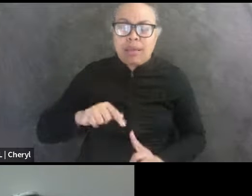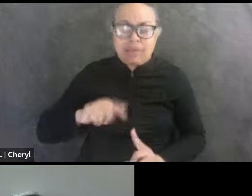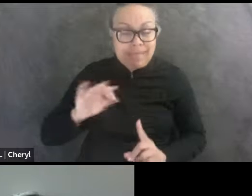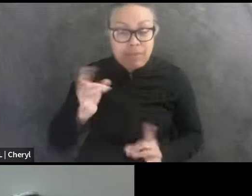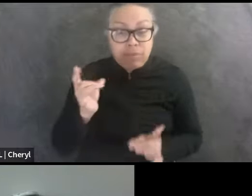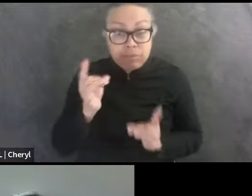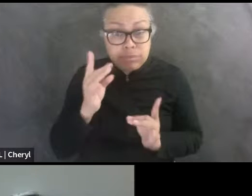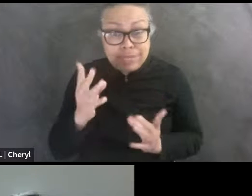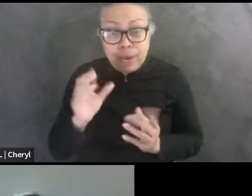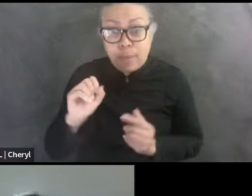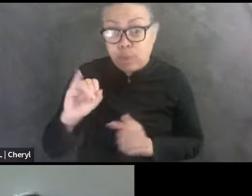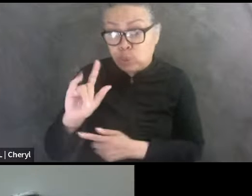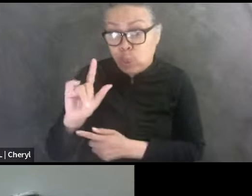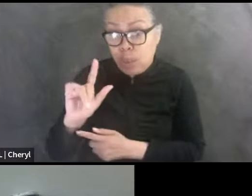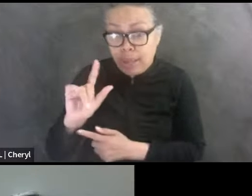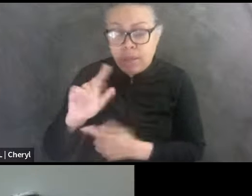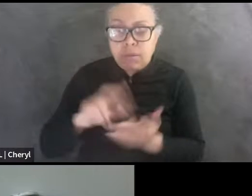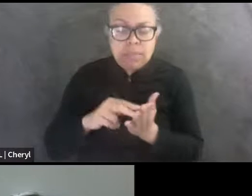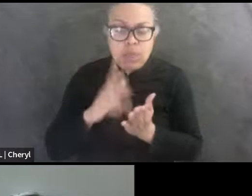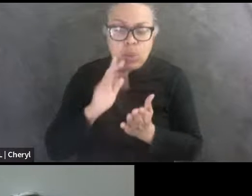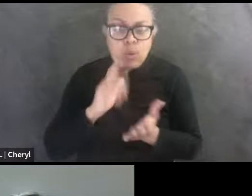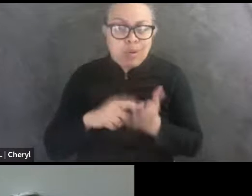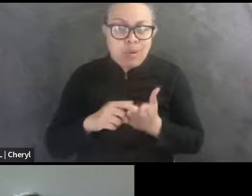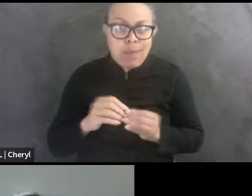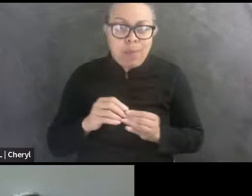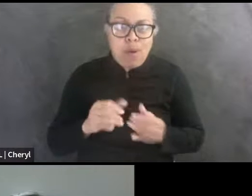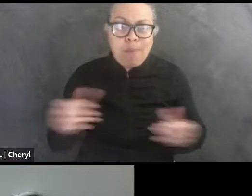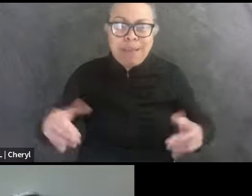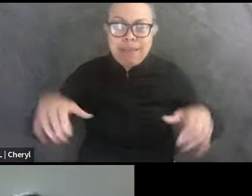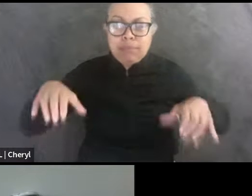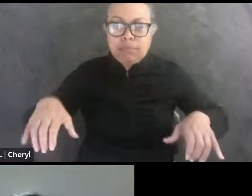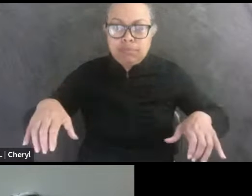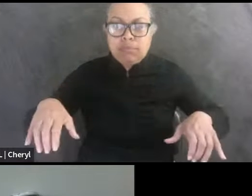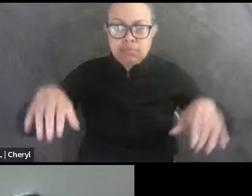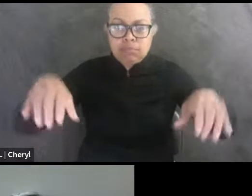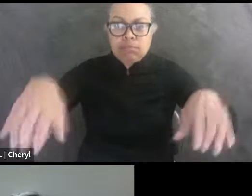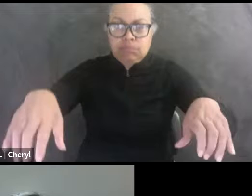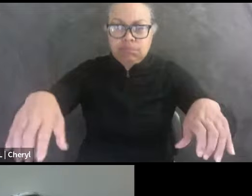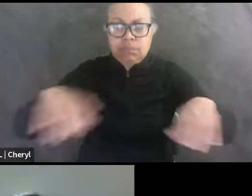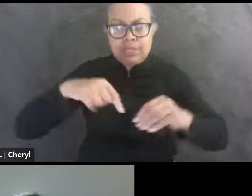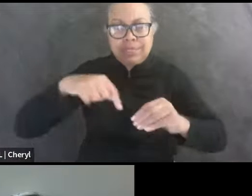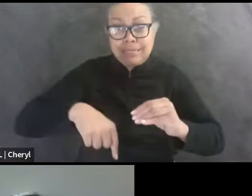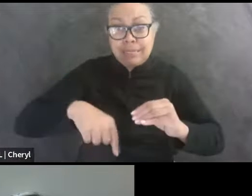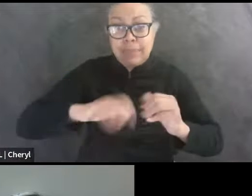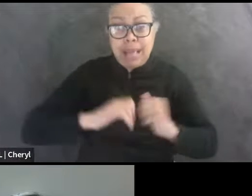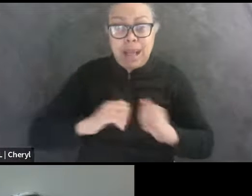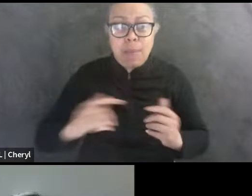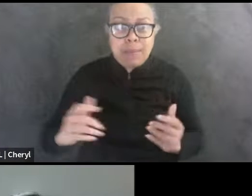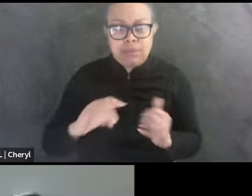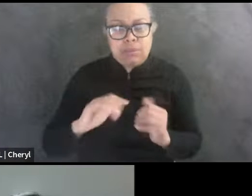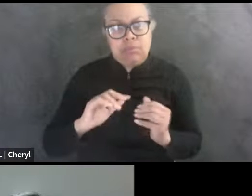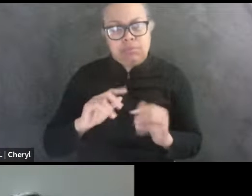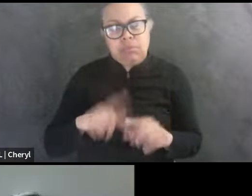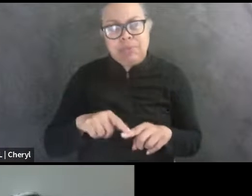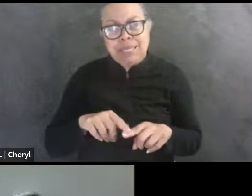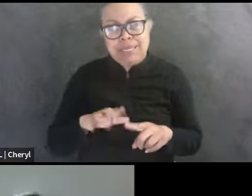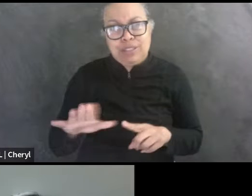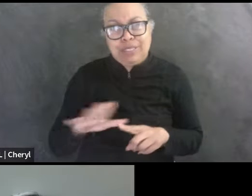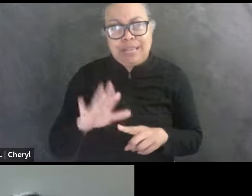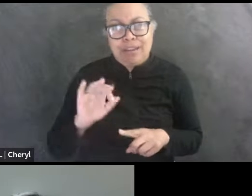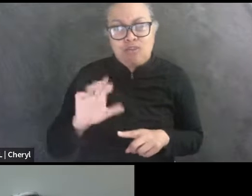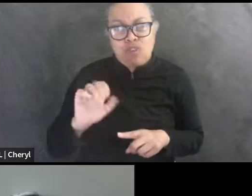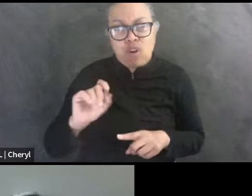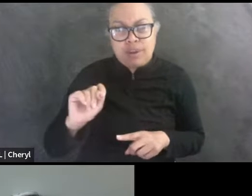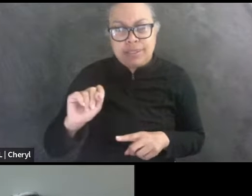they could be very large footings. And the depth of the footing is related to frost depth. So 3 feet down,